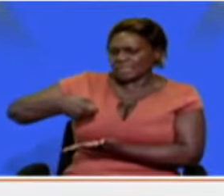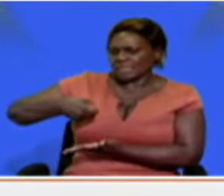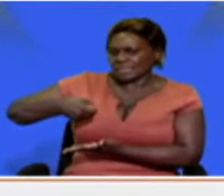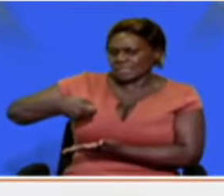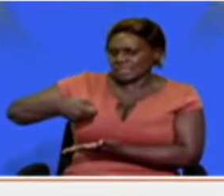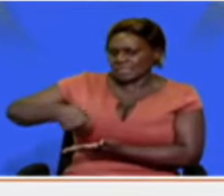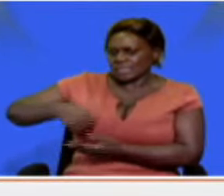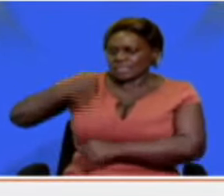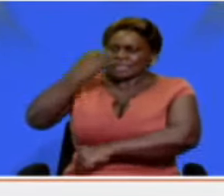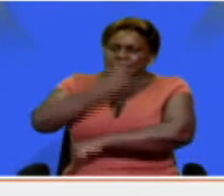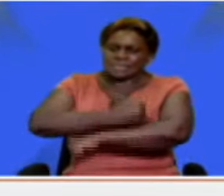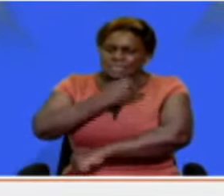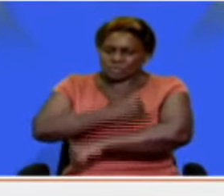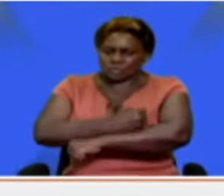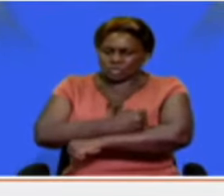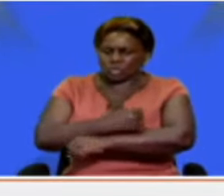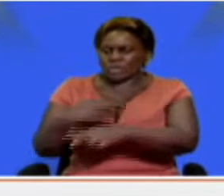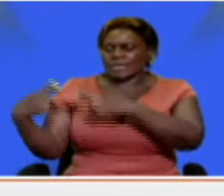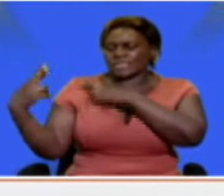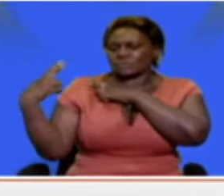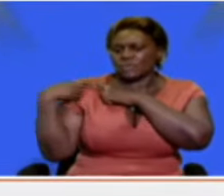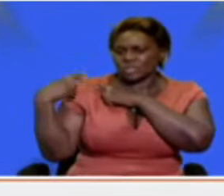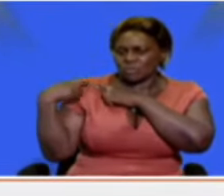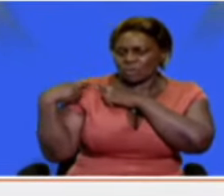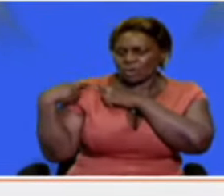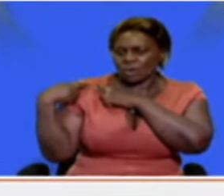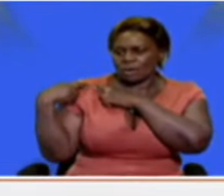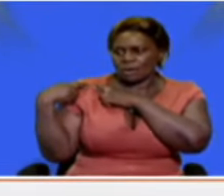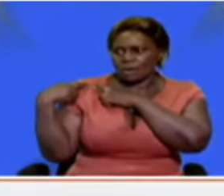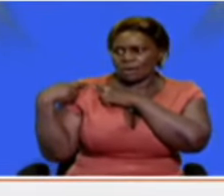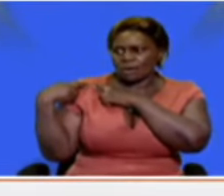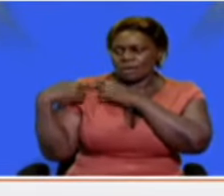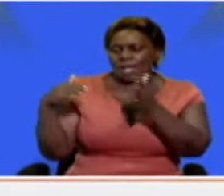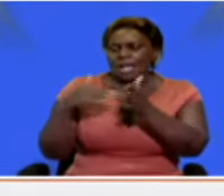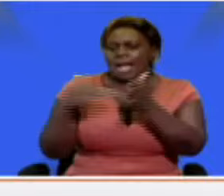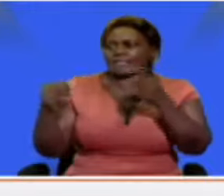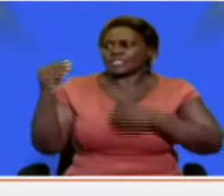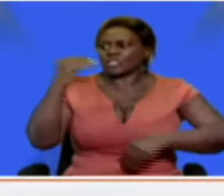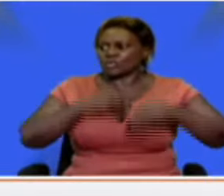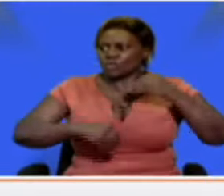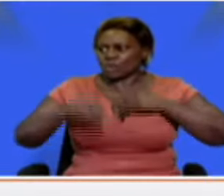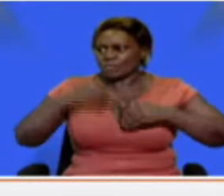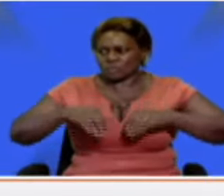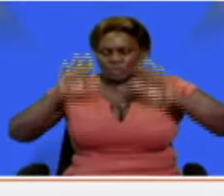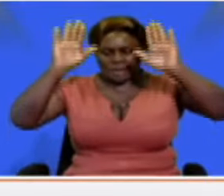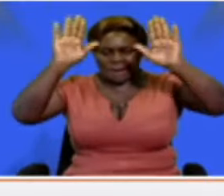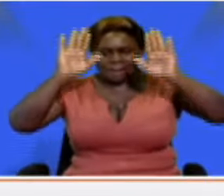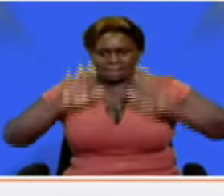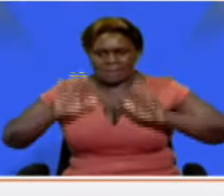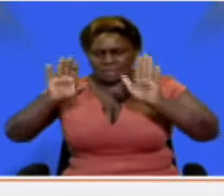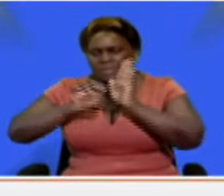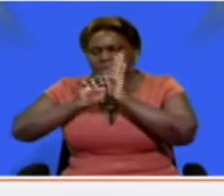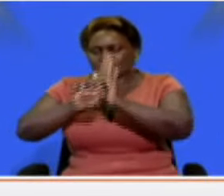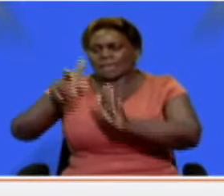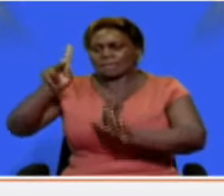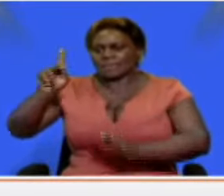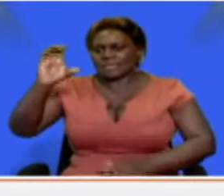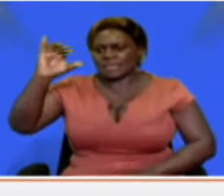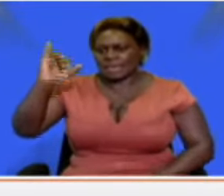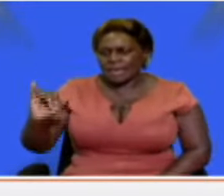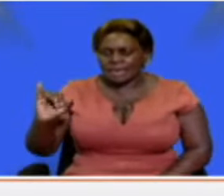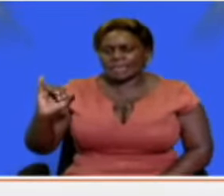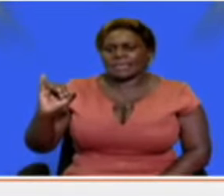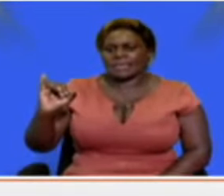the institutions that are concerned with the anti-corruption campaigns, institutions like DCI, East